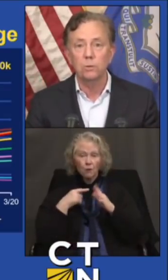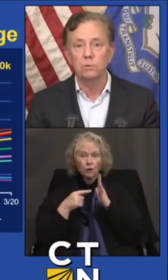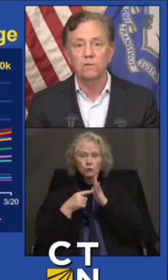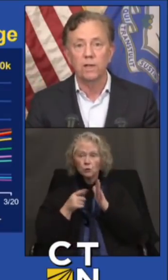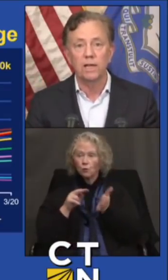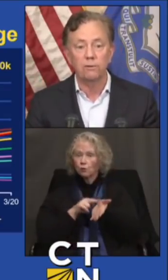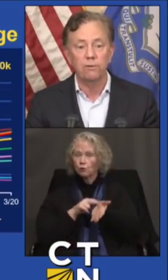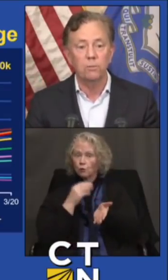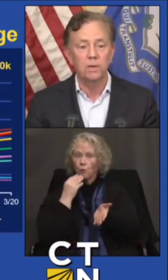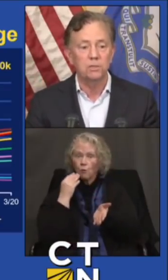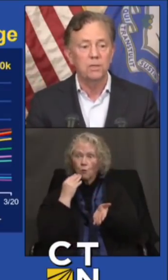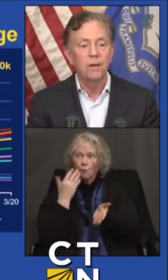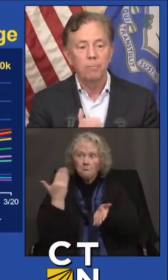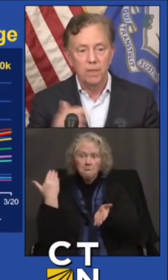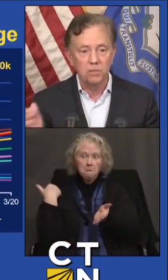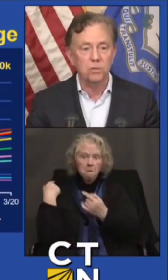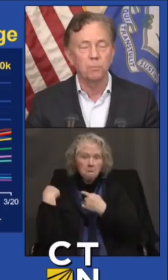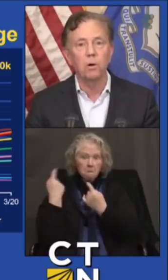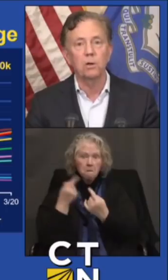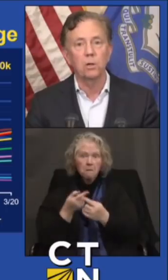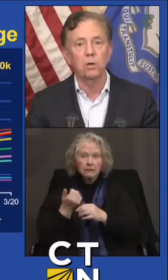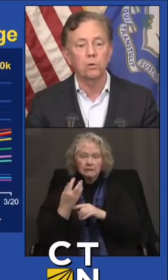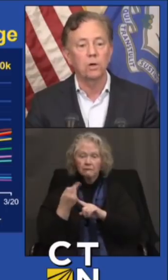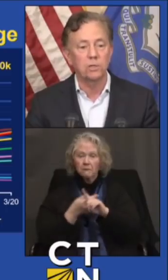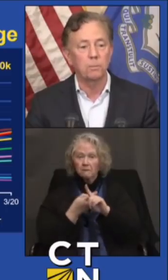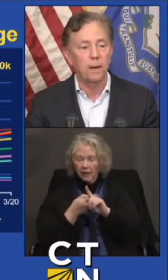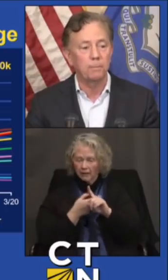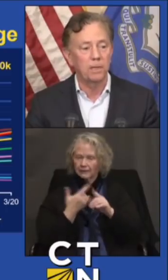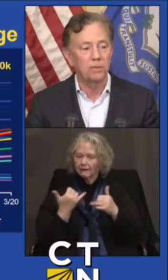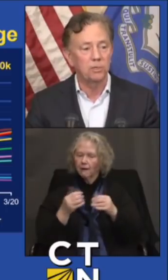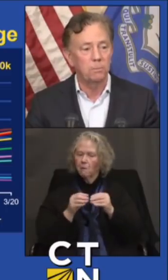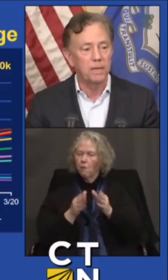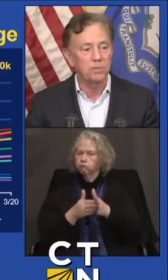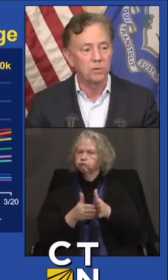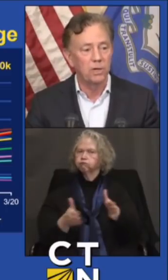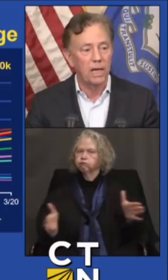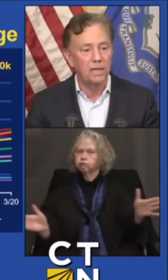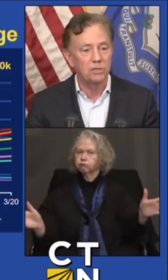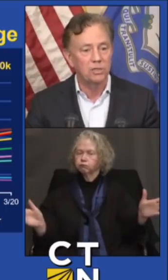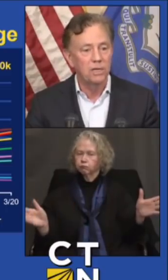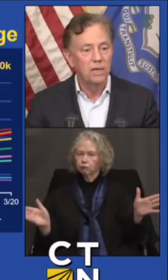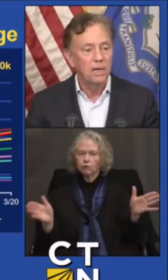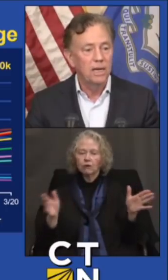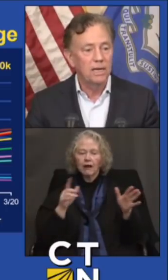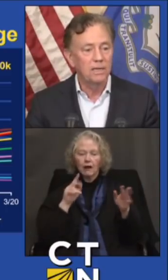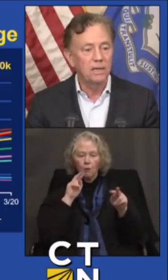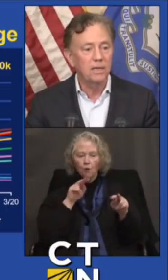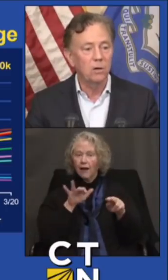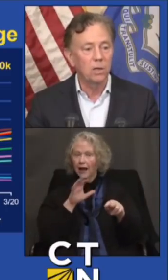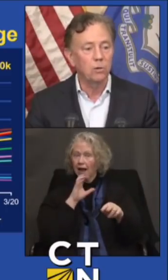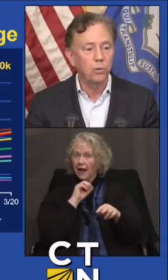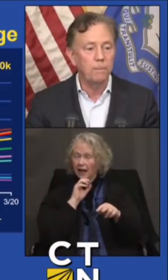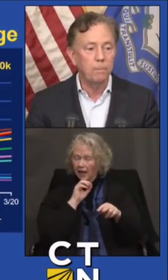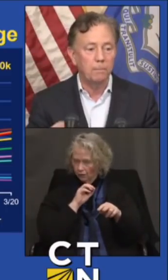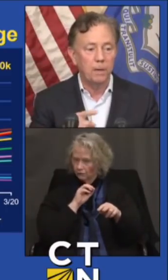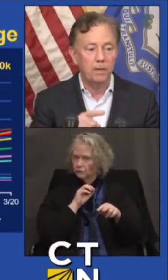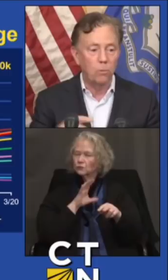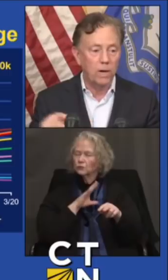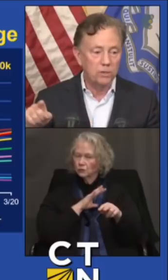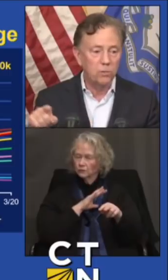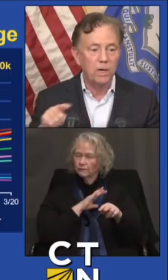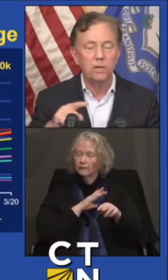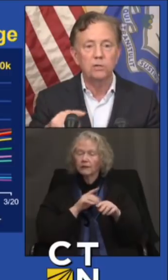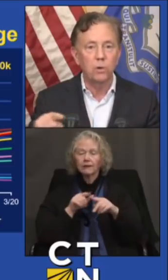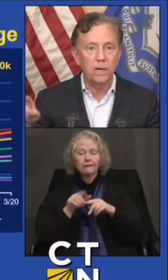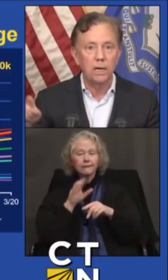nursing homes over the last few months. This is a broader look across the population based on age. And, a little creep up, by the